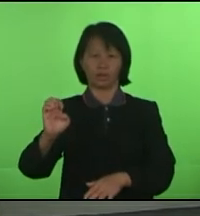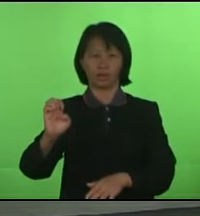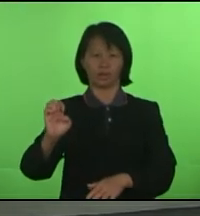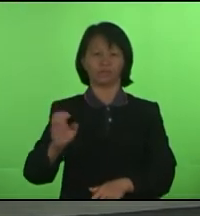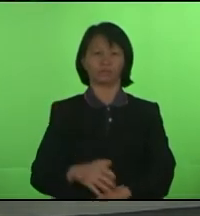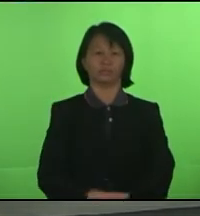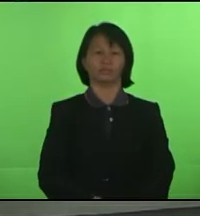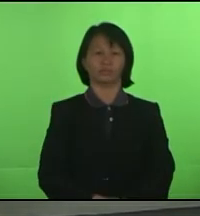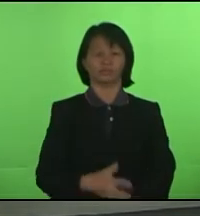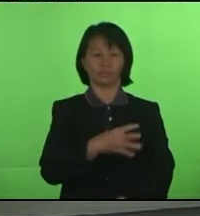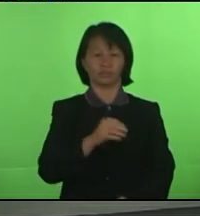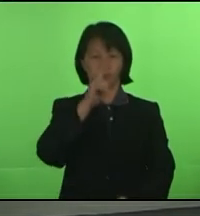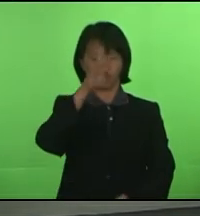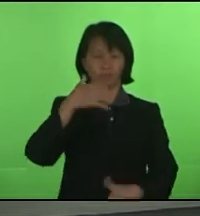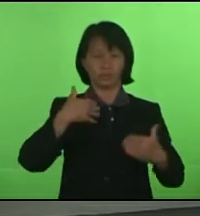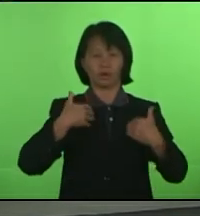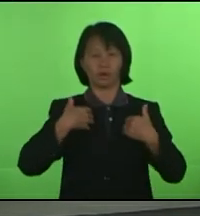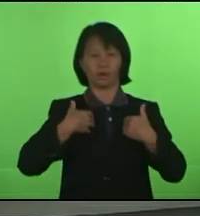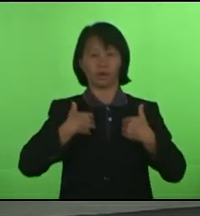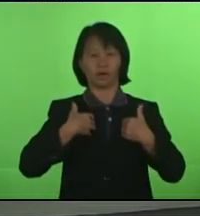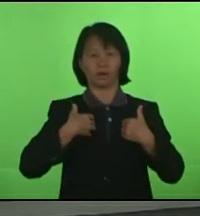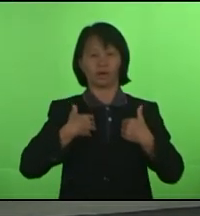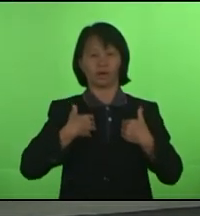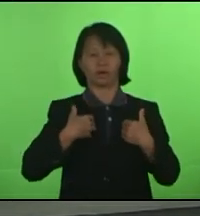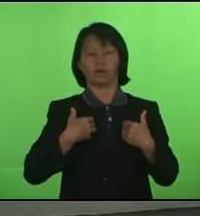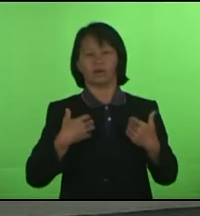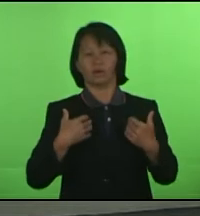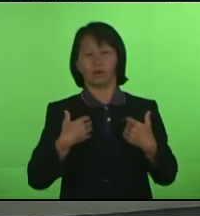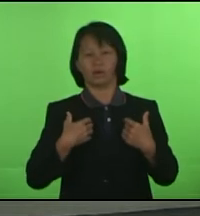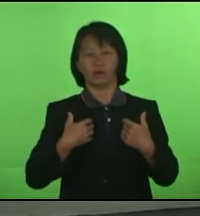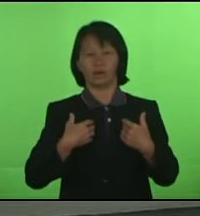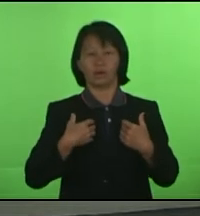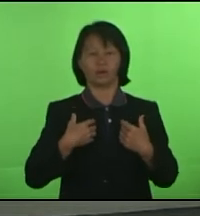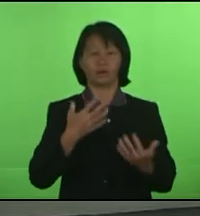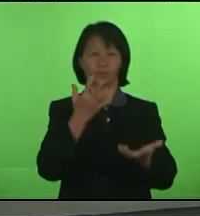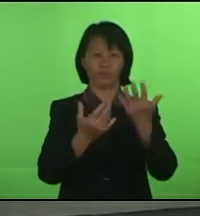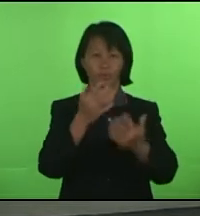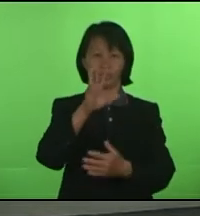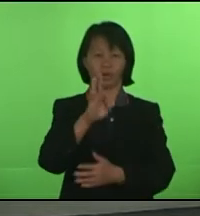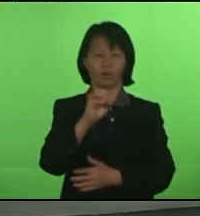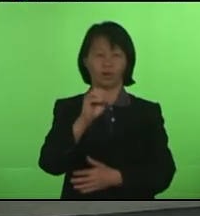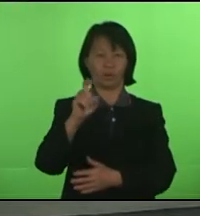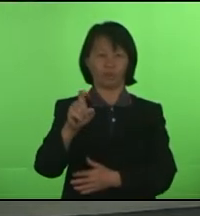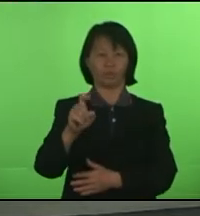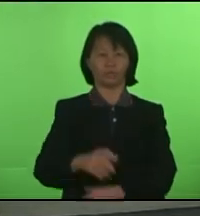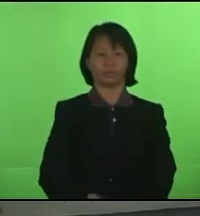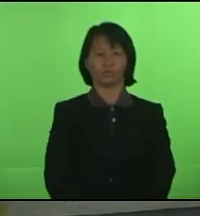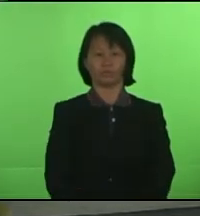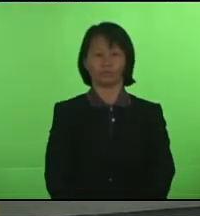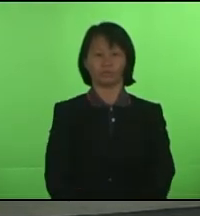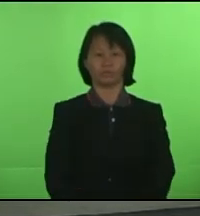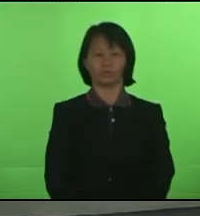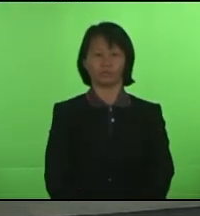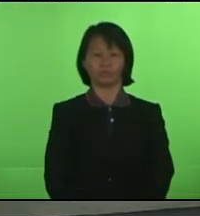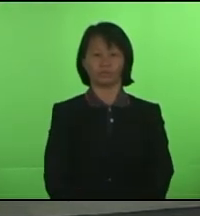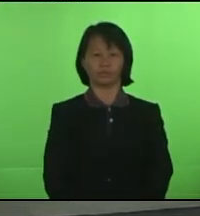then Netscape Navigator, yes, and of course we have got that, what they call it, Firefox, Mozilla